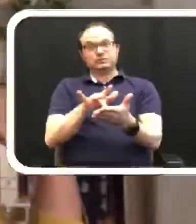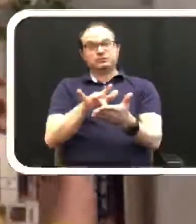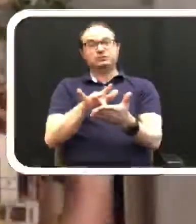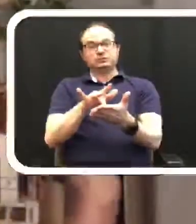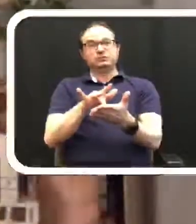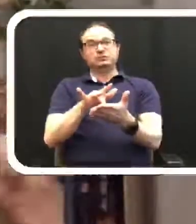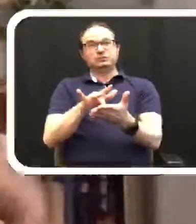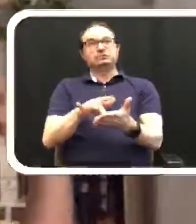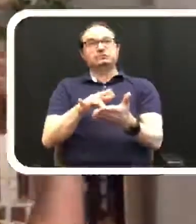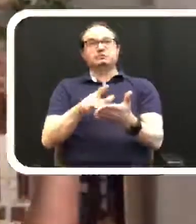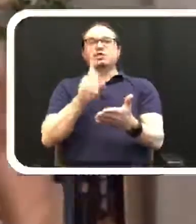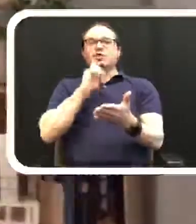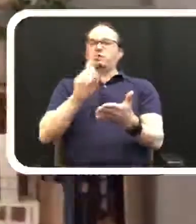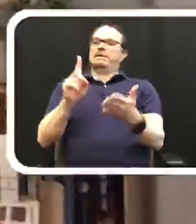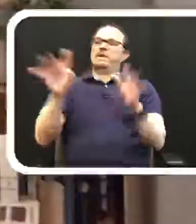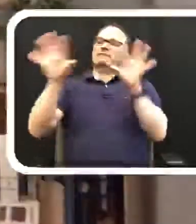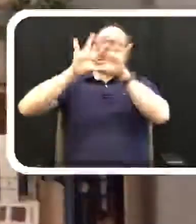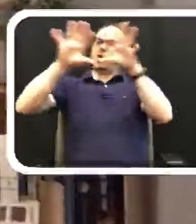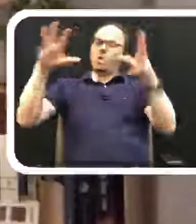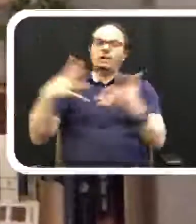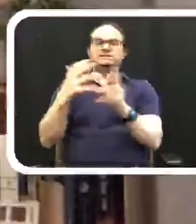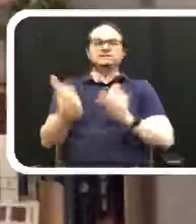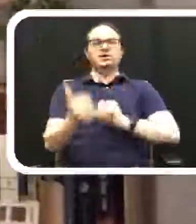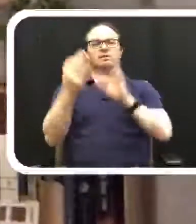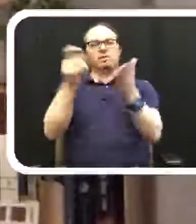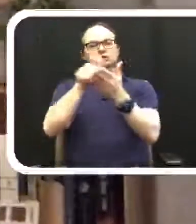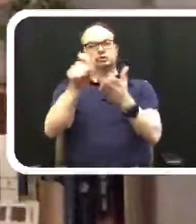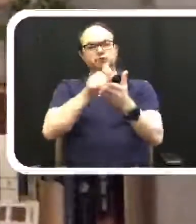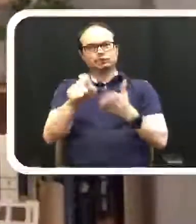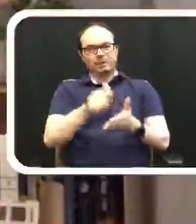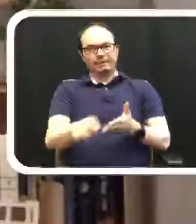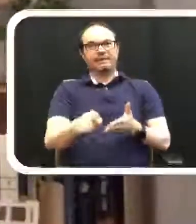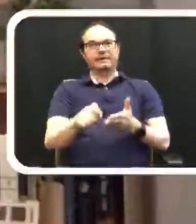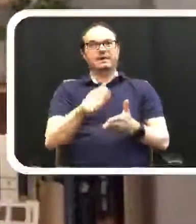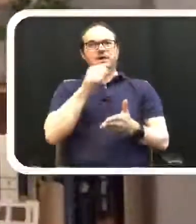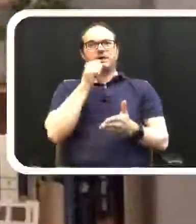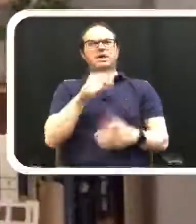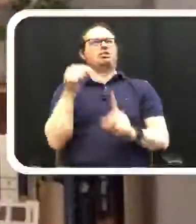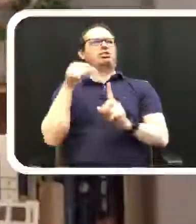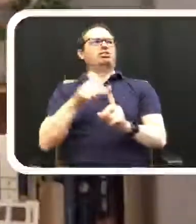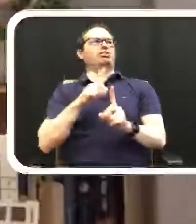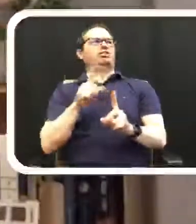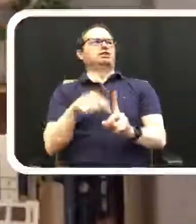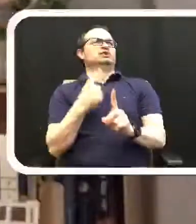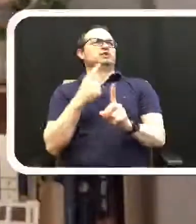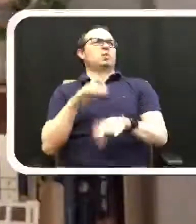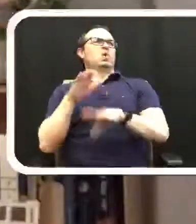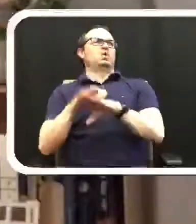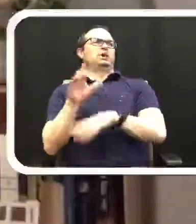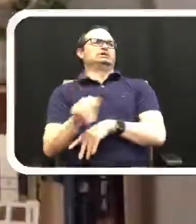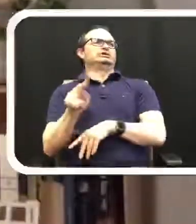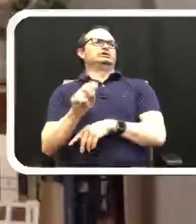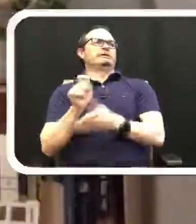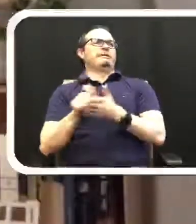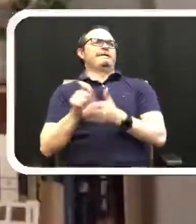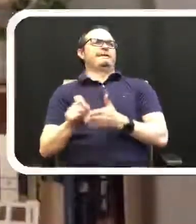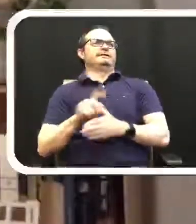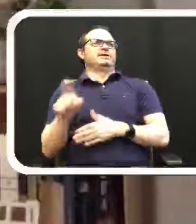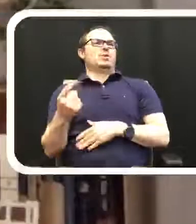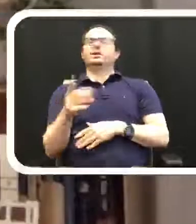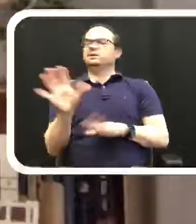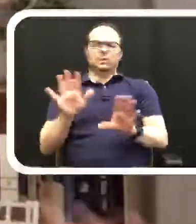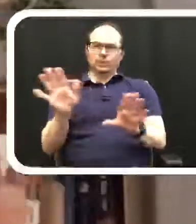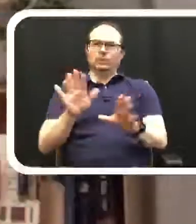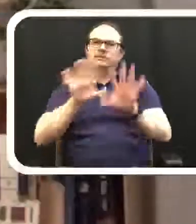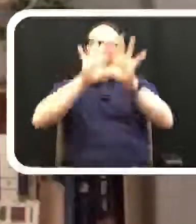a holistic, generalized approach to writing and not just this is how we write an English style essay. And so